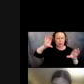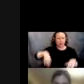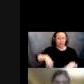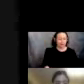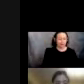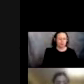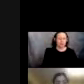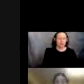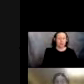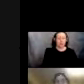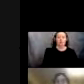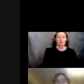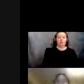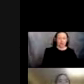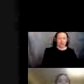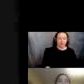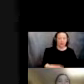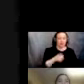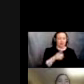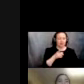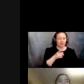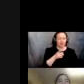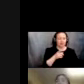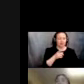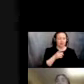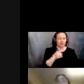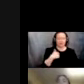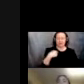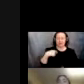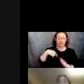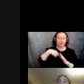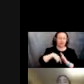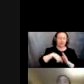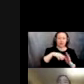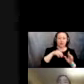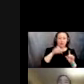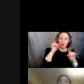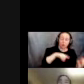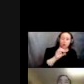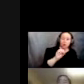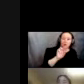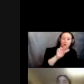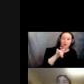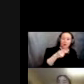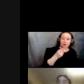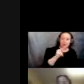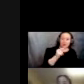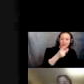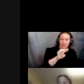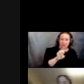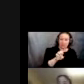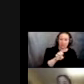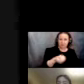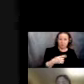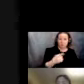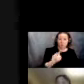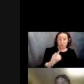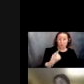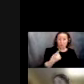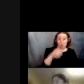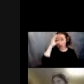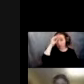And so they were so thorough that they went to orphanages. You know, there was a little boy who was incarcerated in a white orphanage who didn't